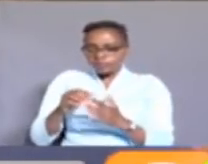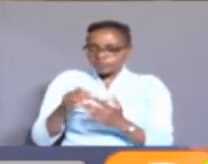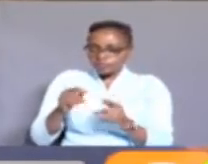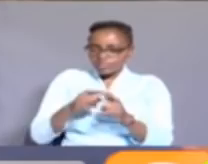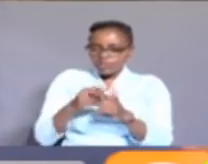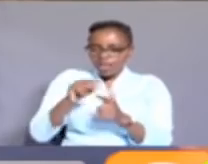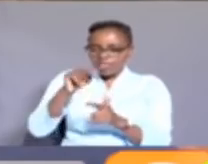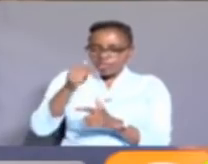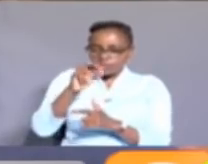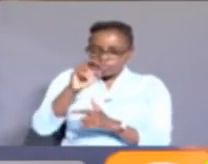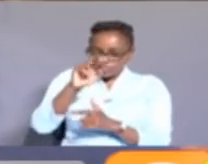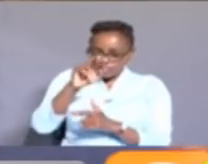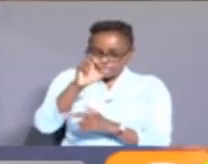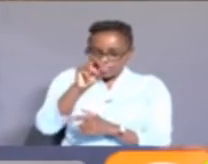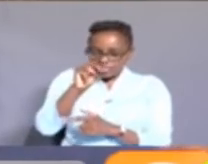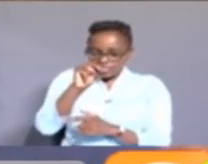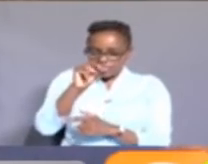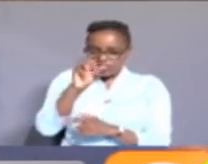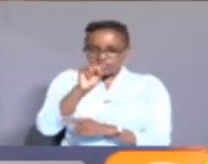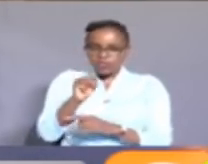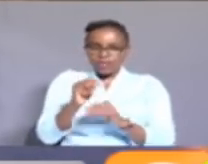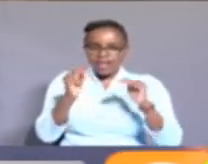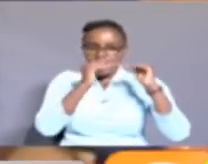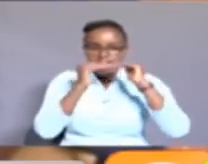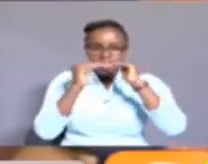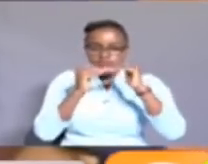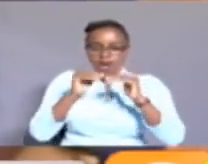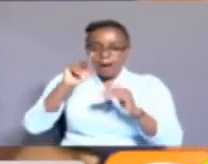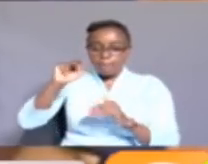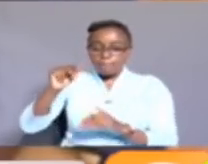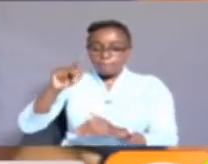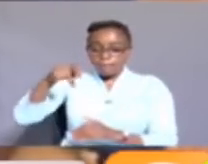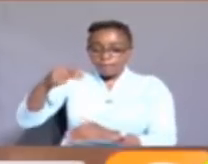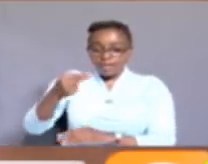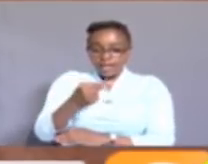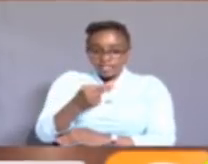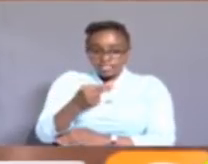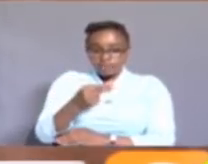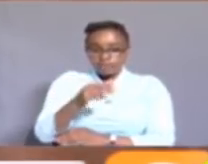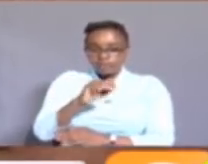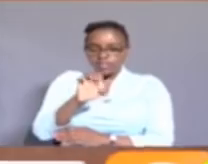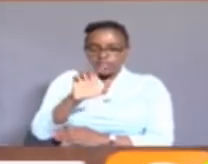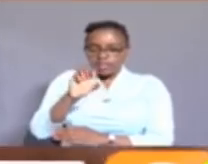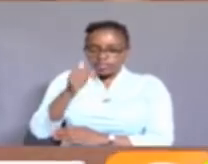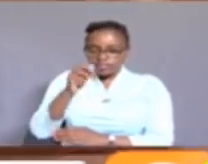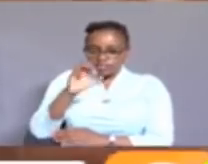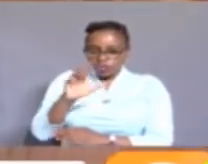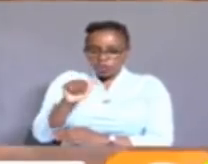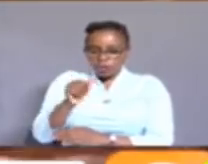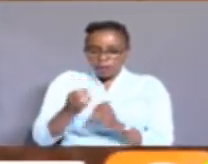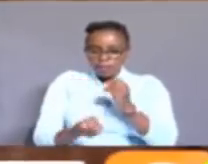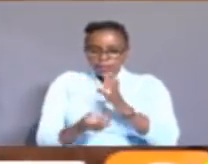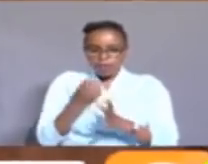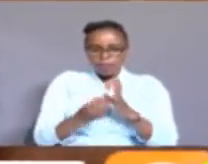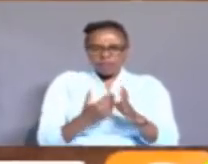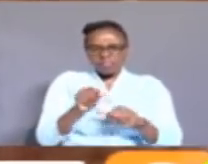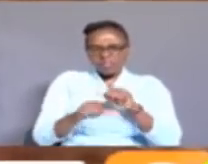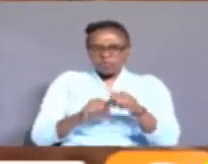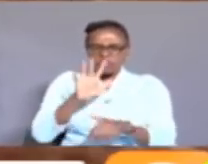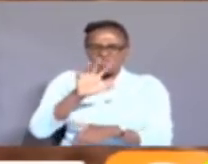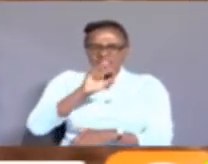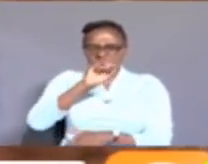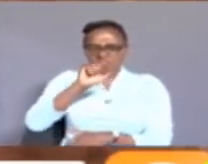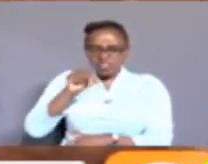levels is a package that would cater for pH, electrical conductivity. That would cost about 5,000